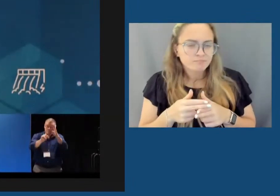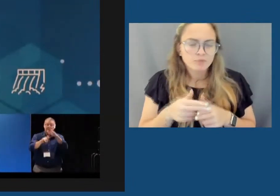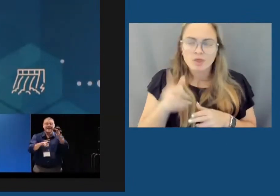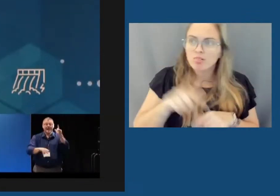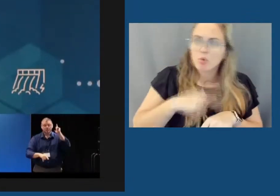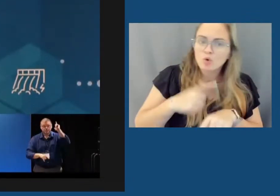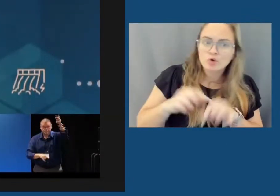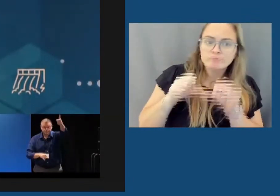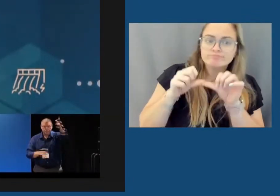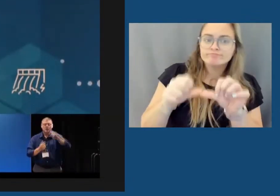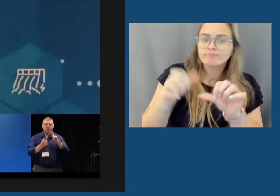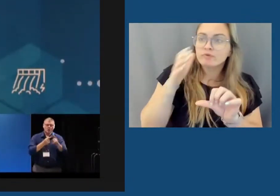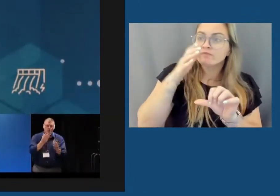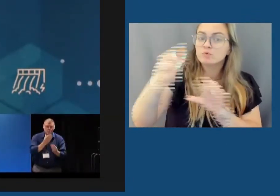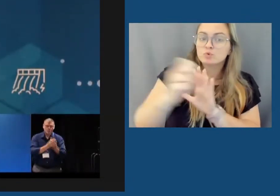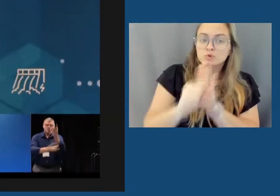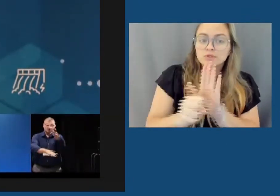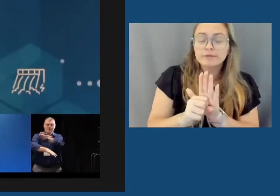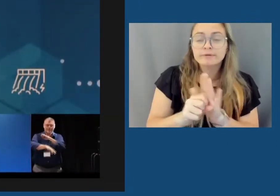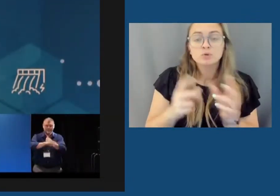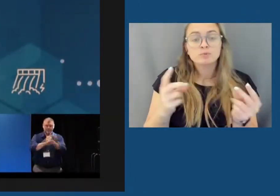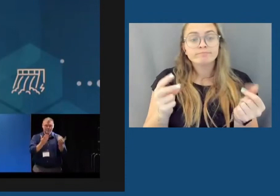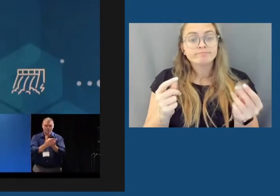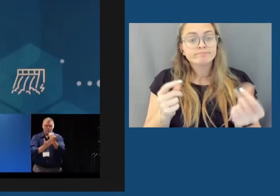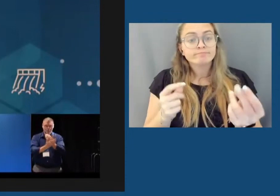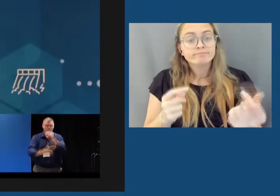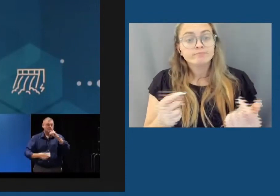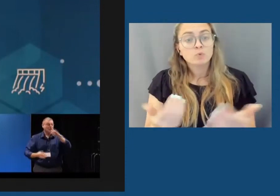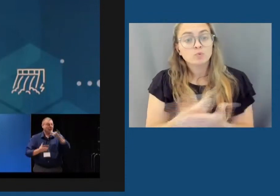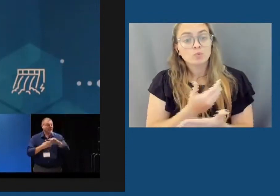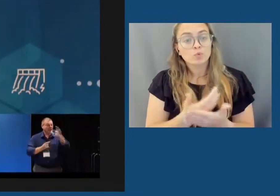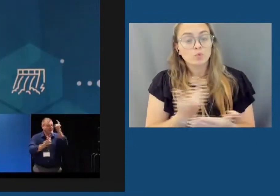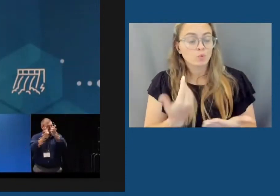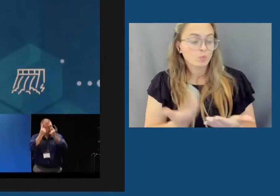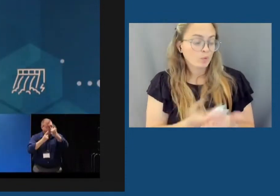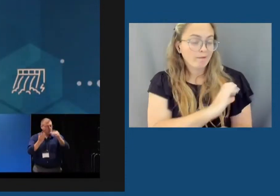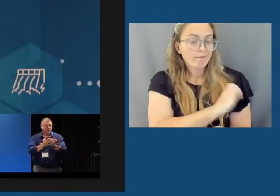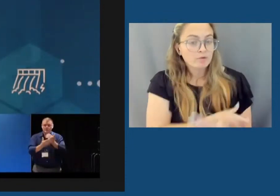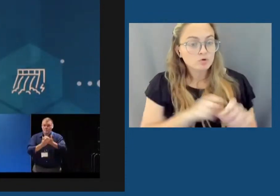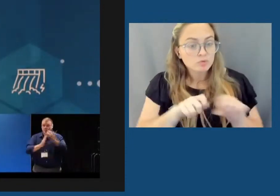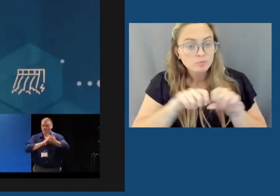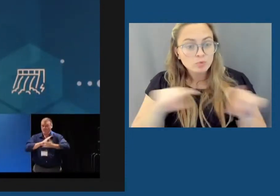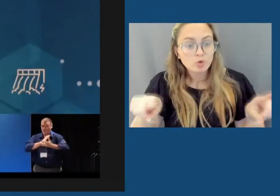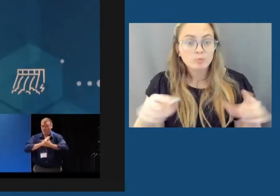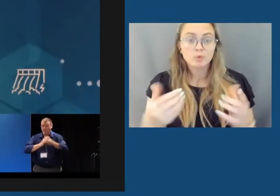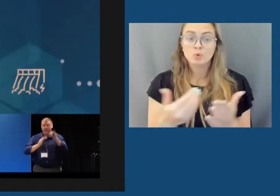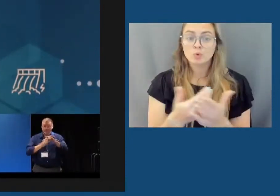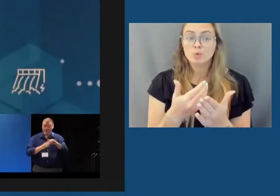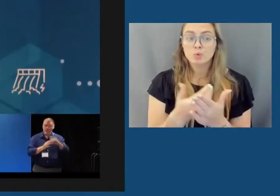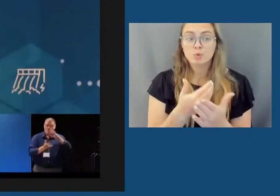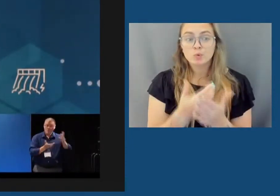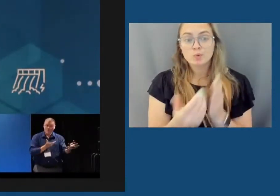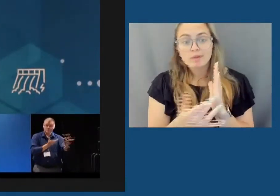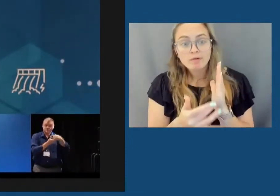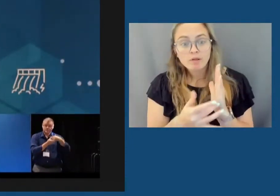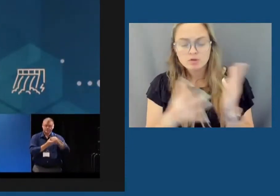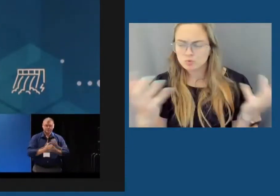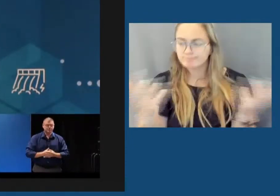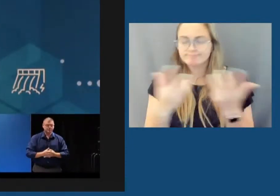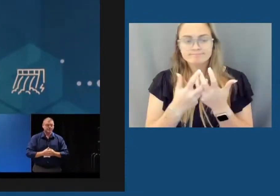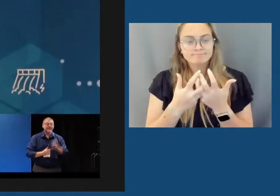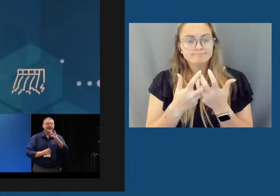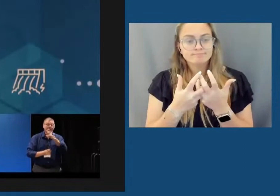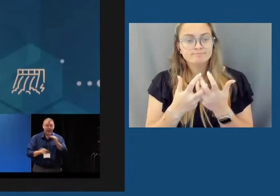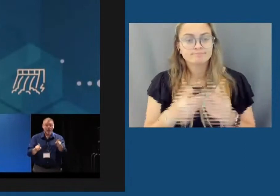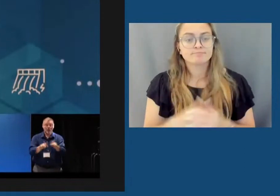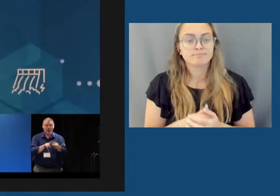to accelerate renewable energy deployment, to consider the new technologies that may complement those renewables, and to do